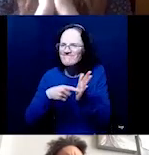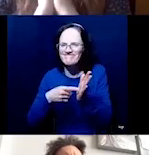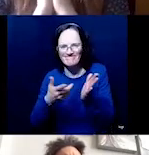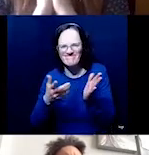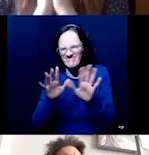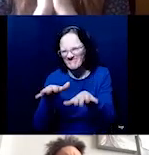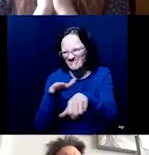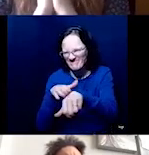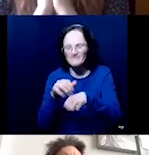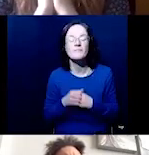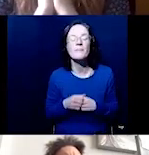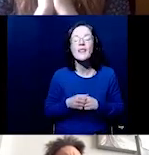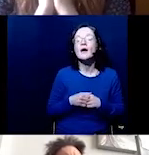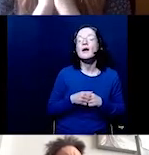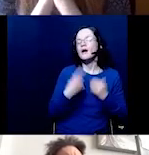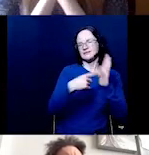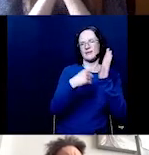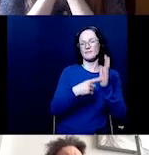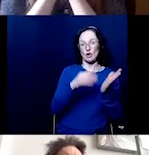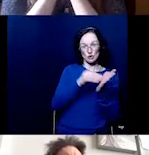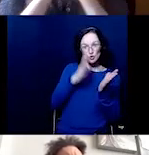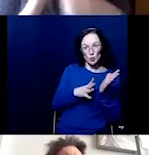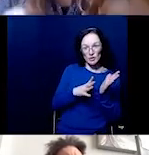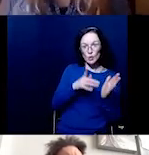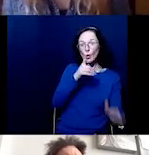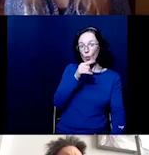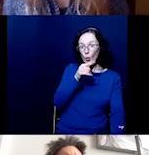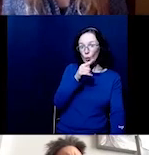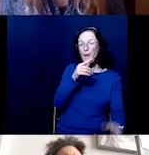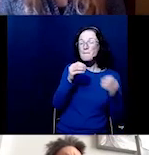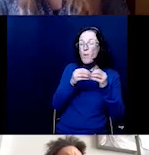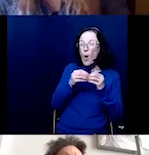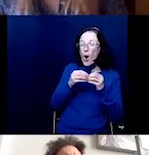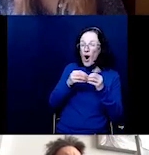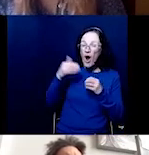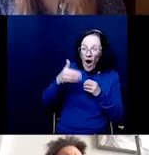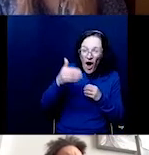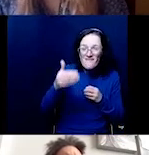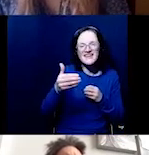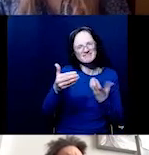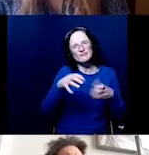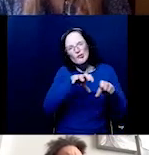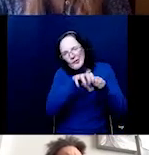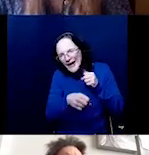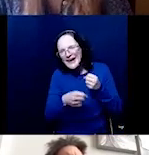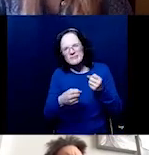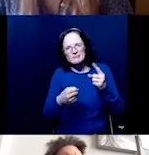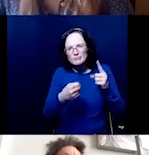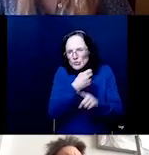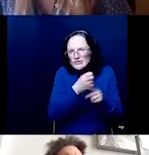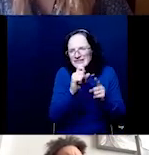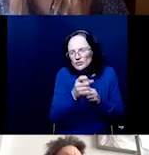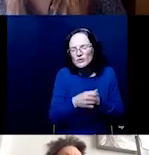for example, we were talking about students who are more likely to experience sexual violences when they are a woman with a disability.